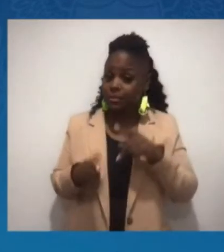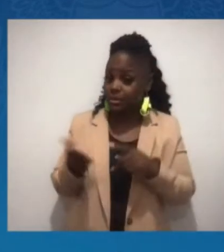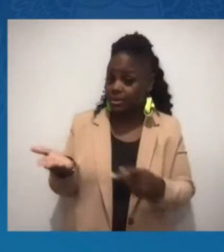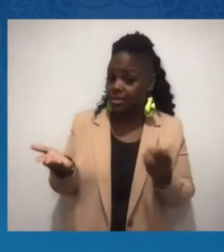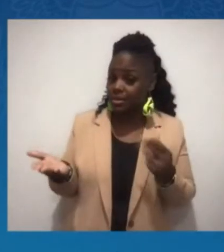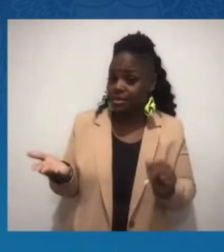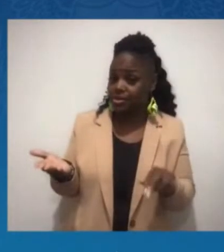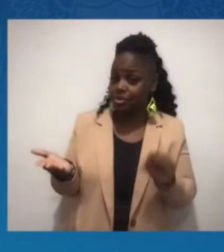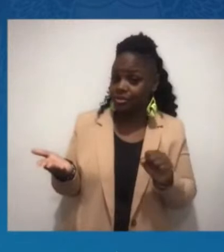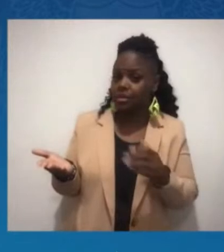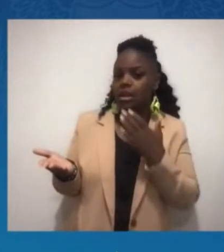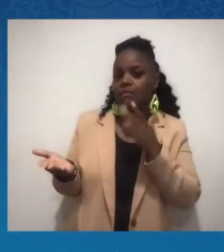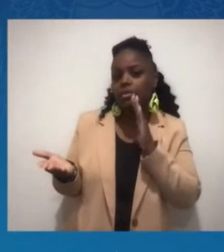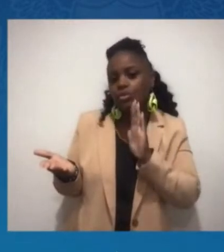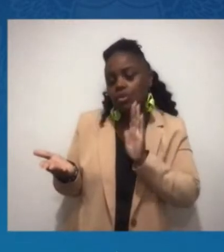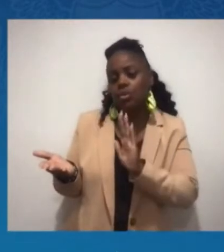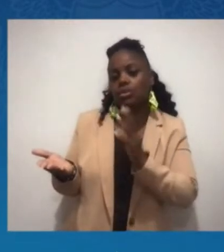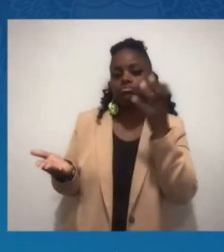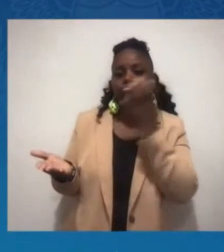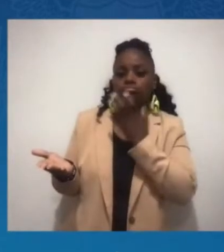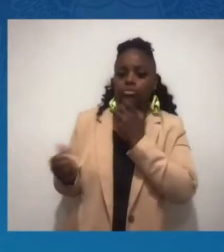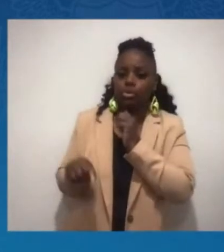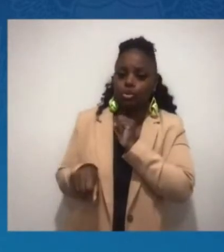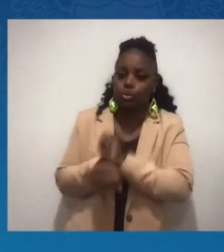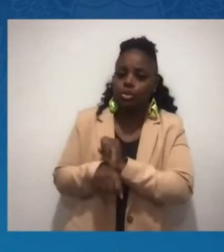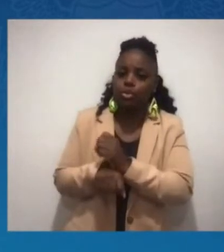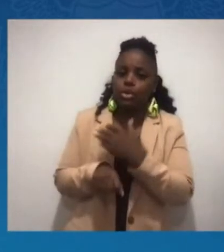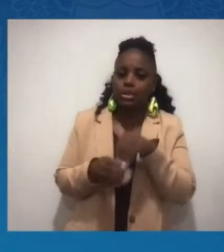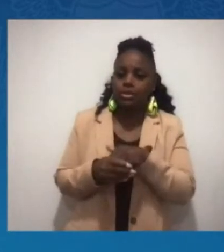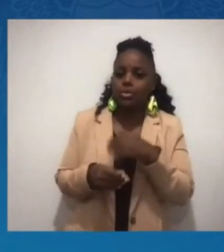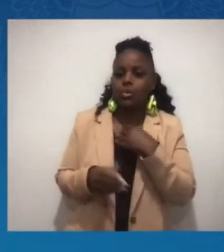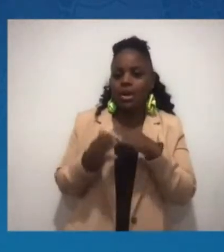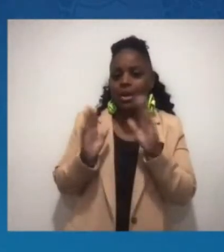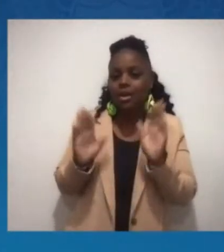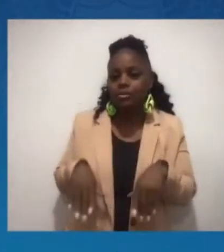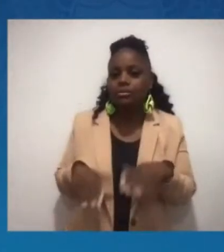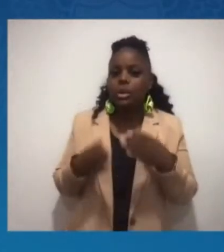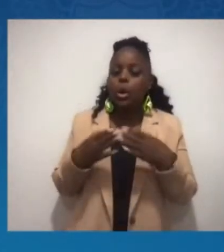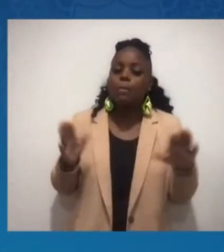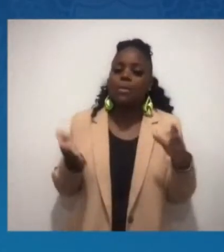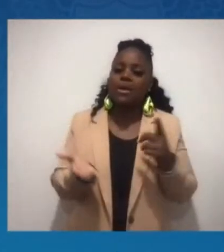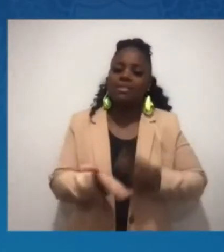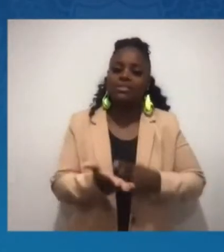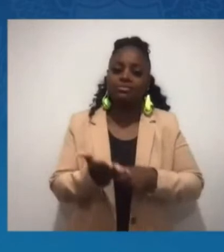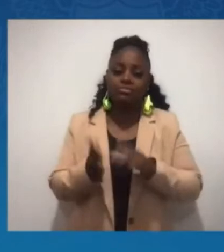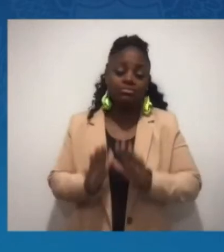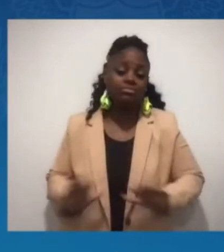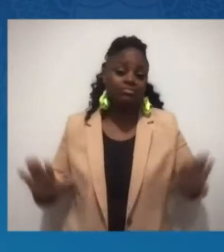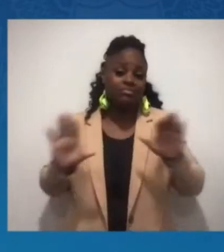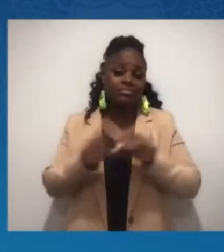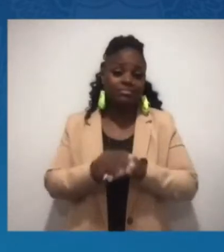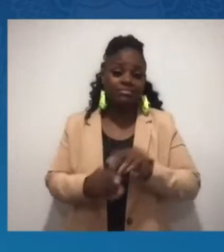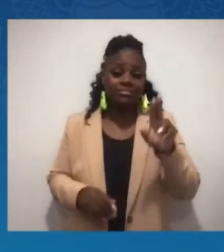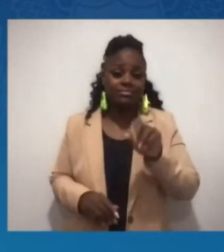the administration's doing, for having these candid conversations across the country. And we look forward to seeing you out there. Let's few more.